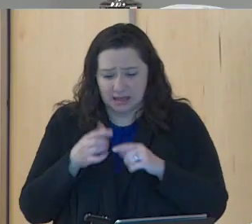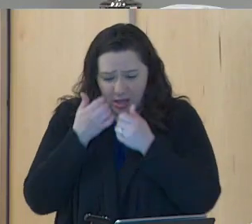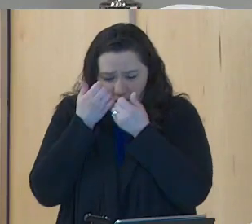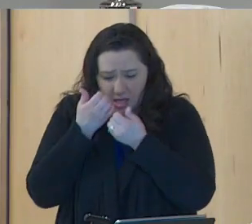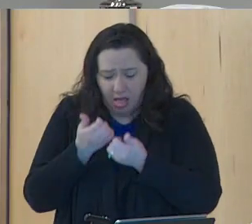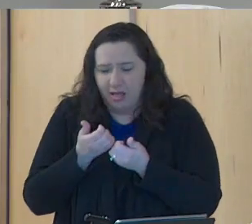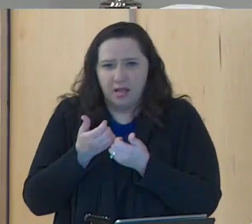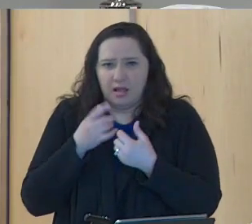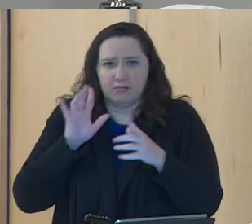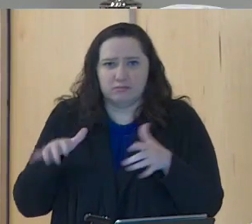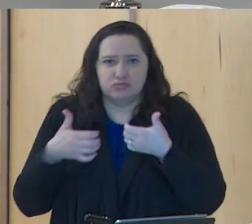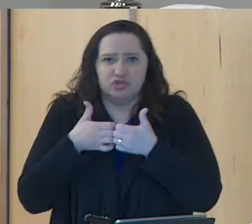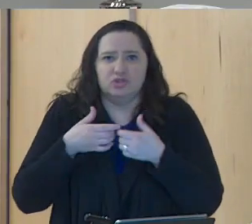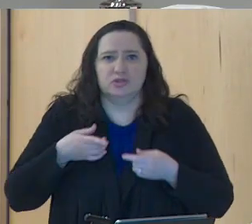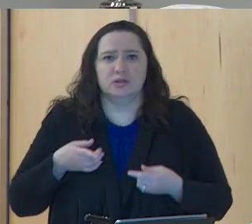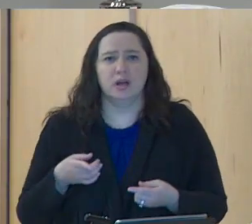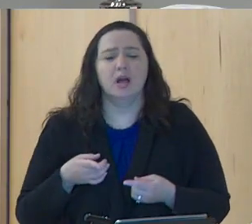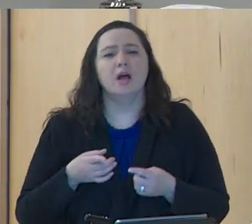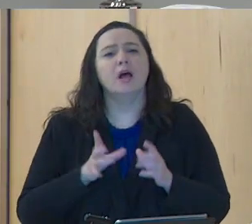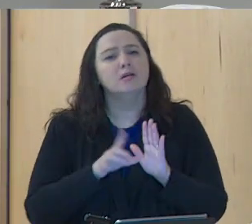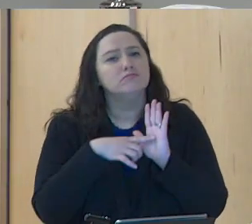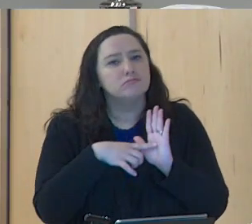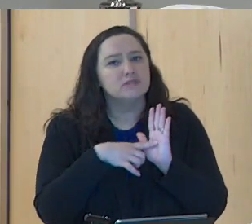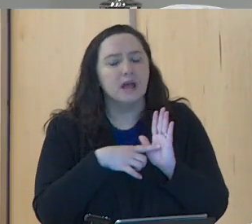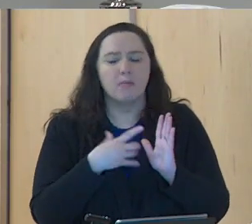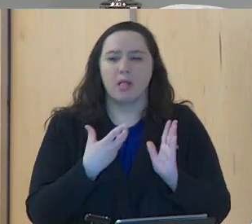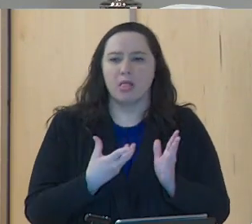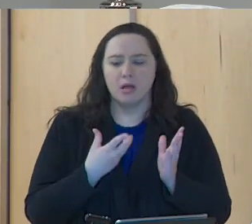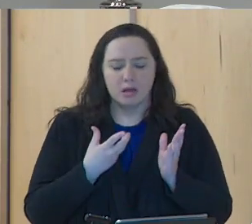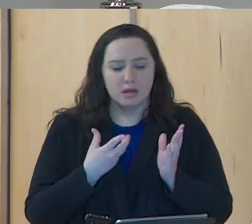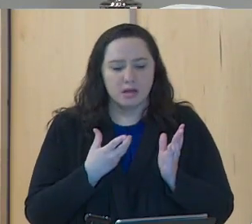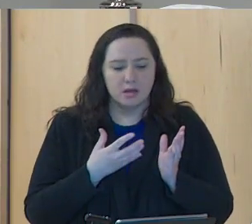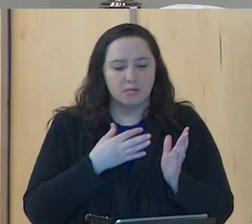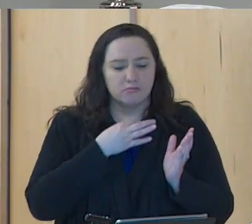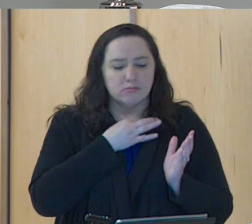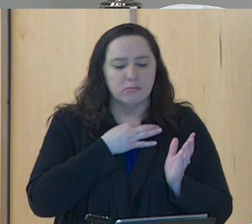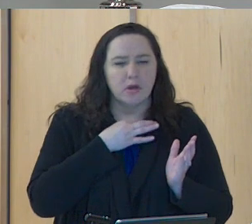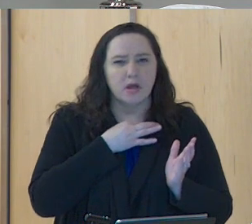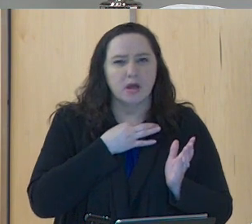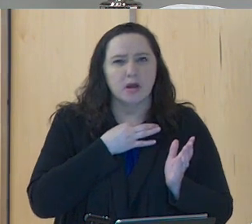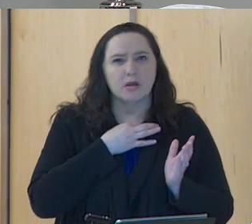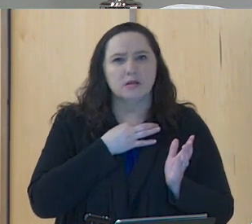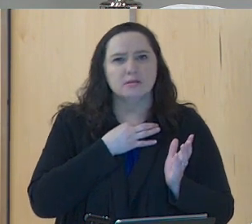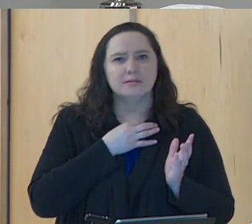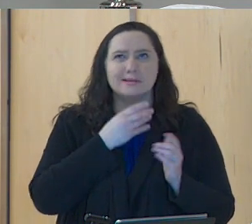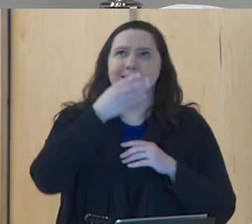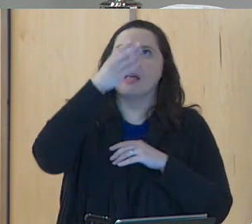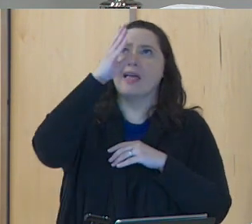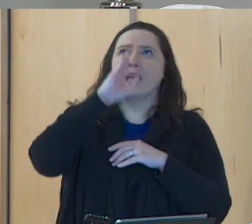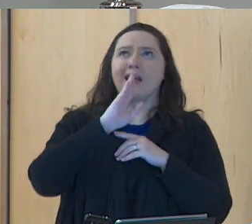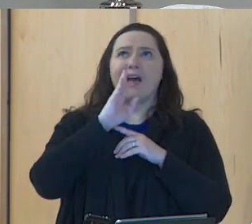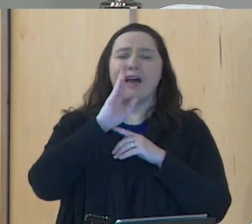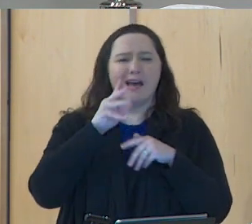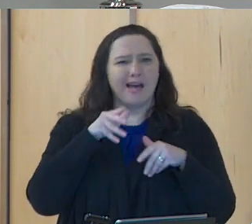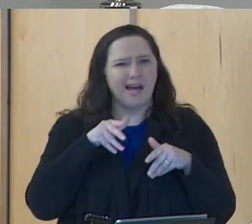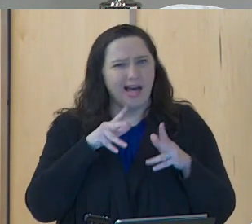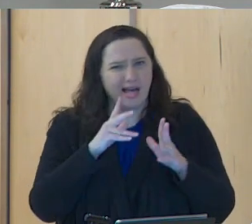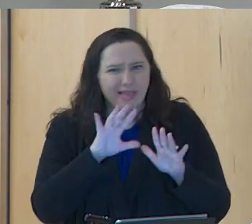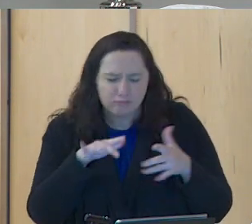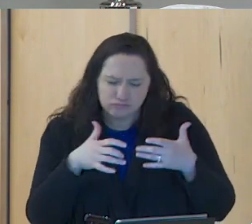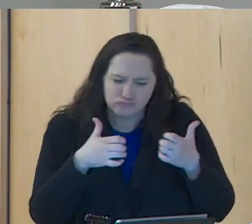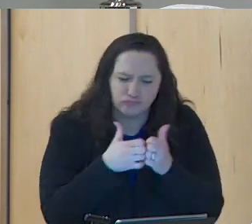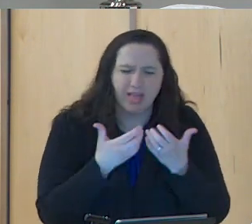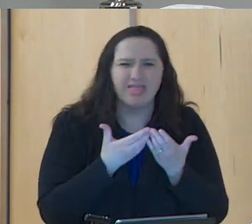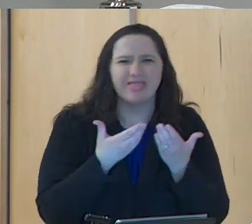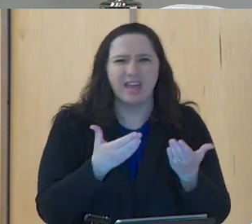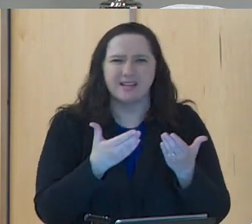For example, we might wonder and question, why is God allowing such difficult things